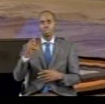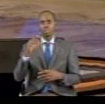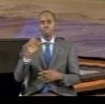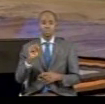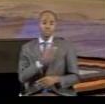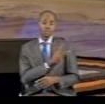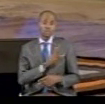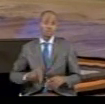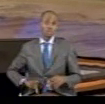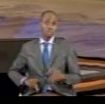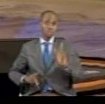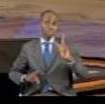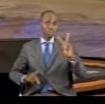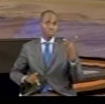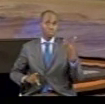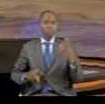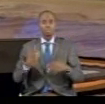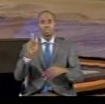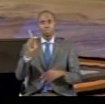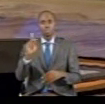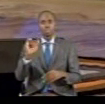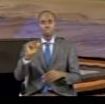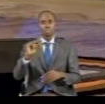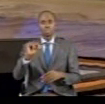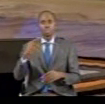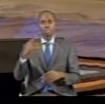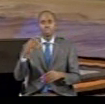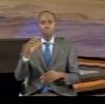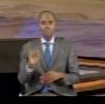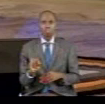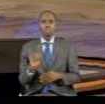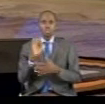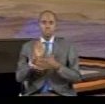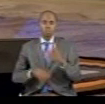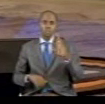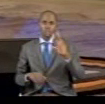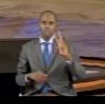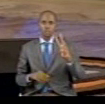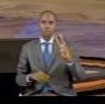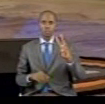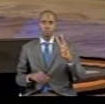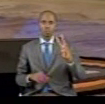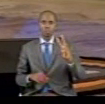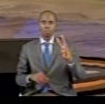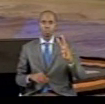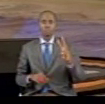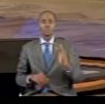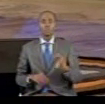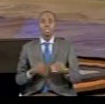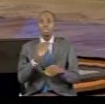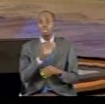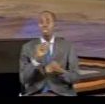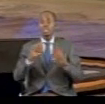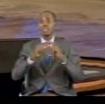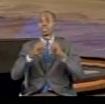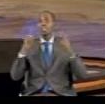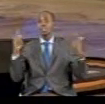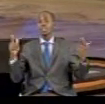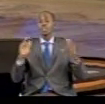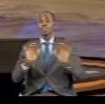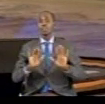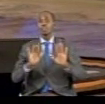6. 2 Kings chapter 6, in great fear, when the